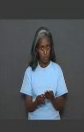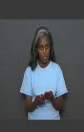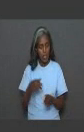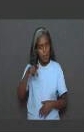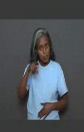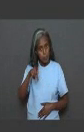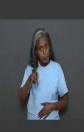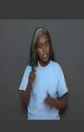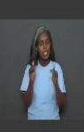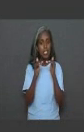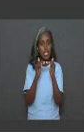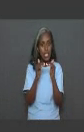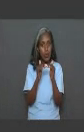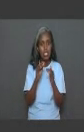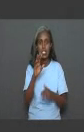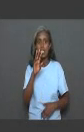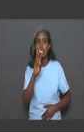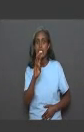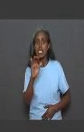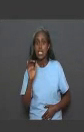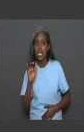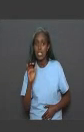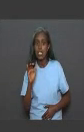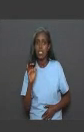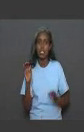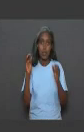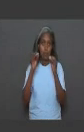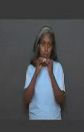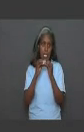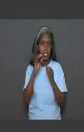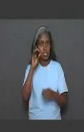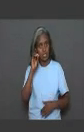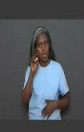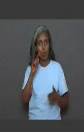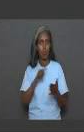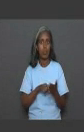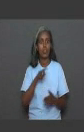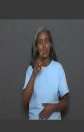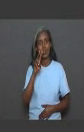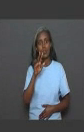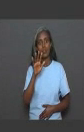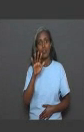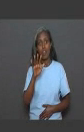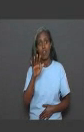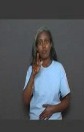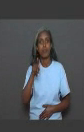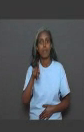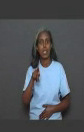Therefore, P equals 600 plus